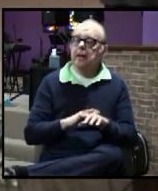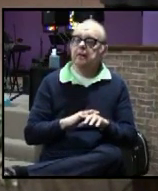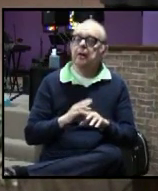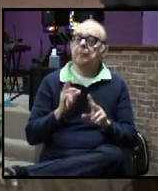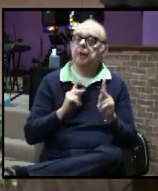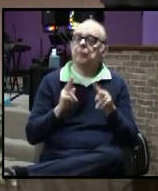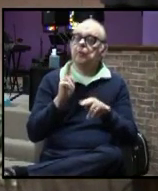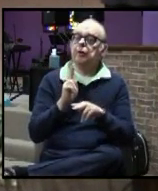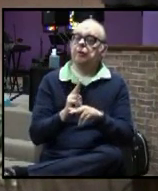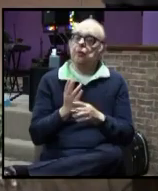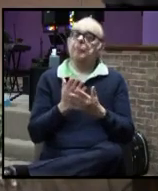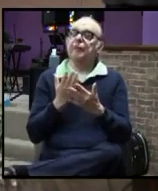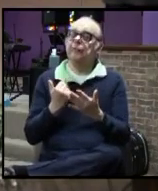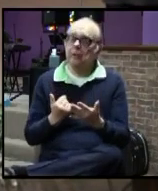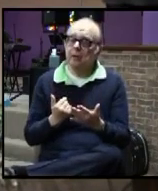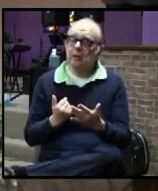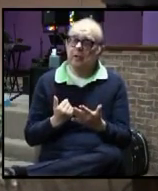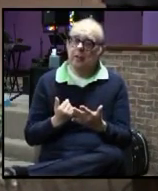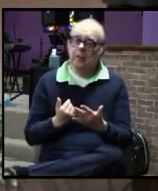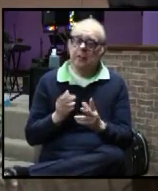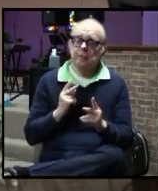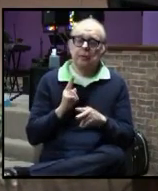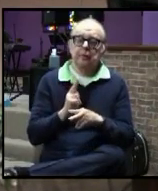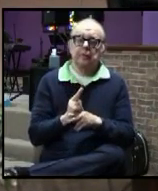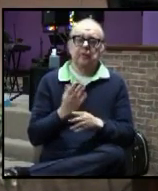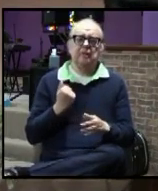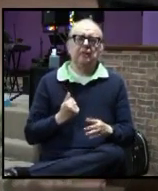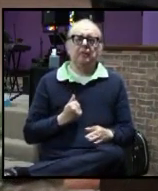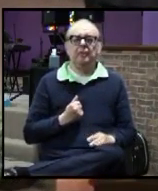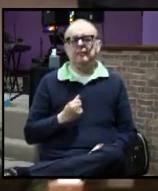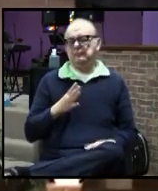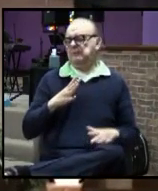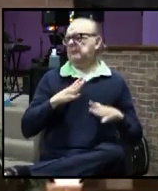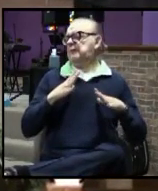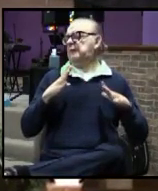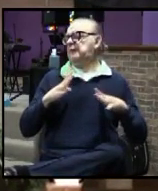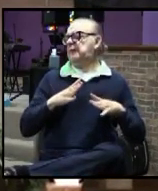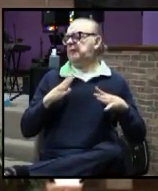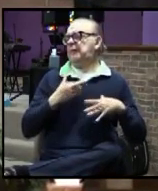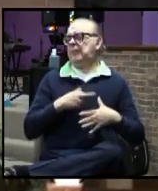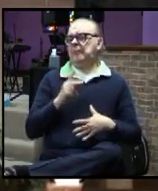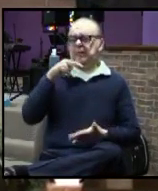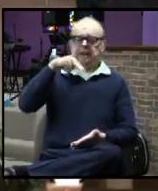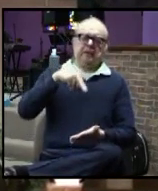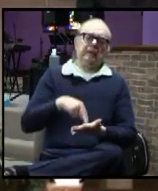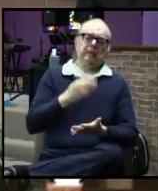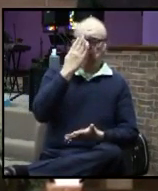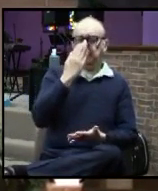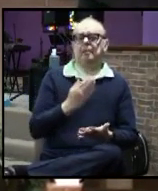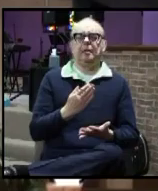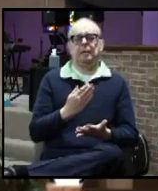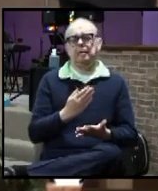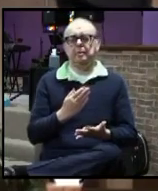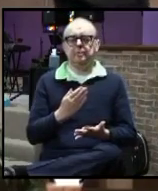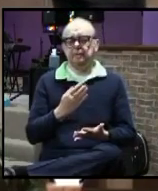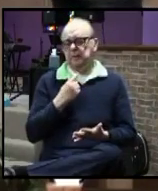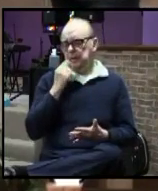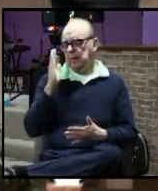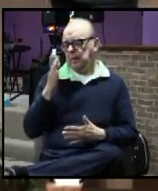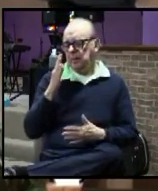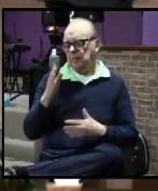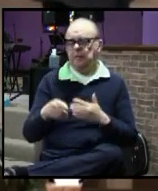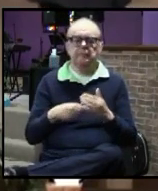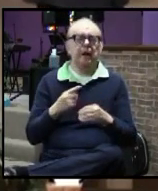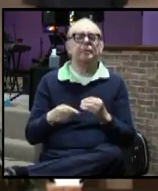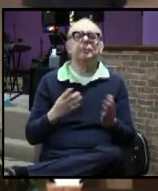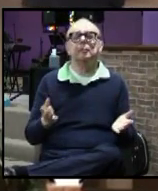to. What the people were used to was very stuffy religious guys getting up in front of them, and pretty much this is what their sermons